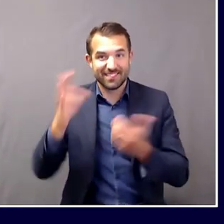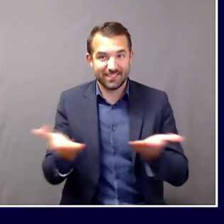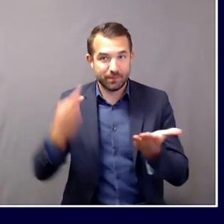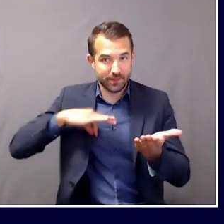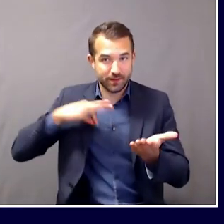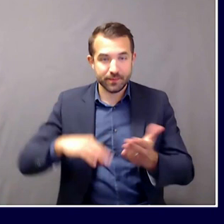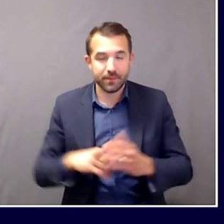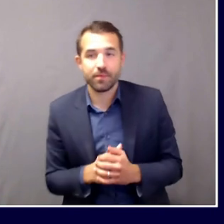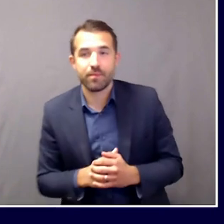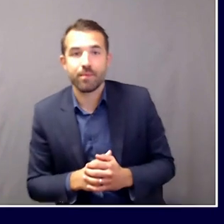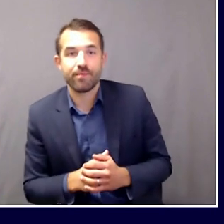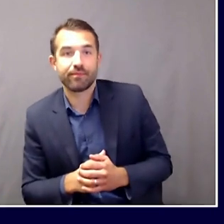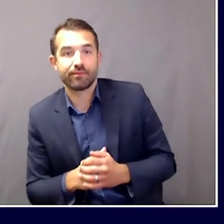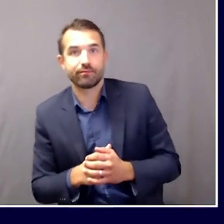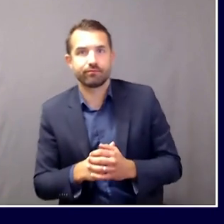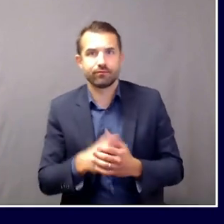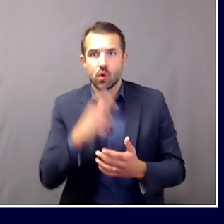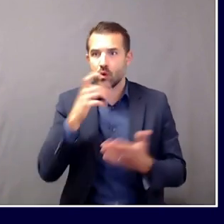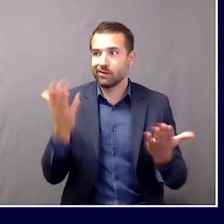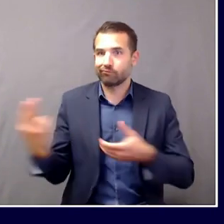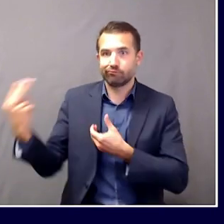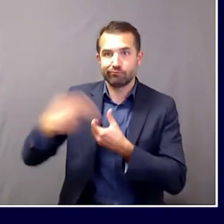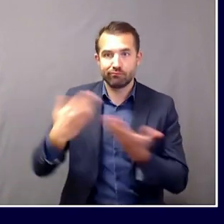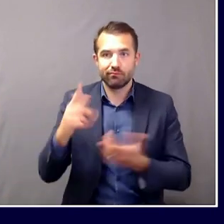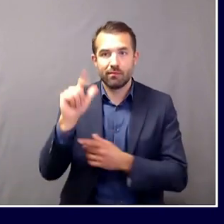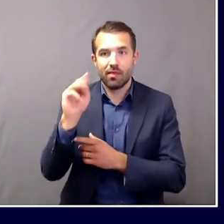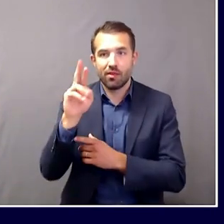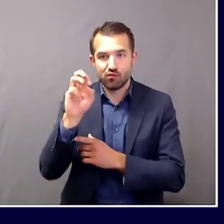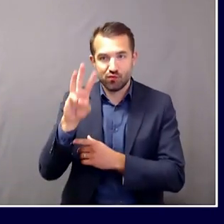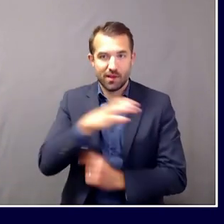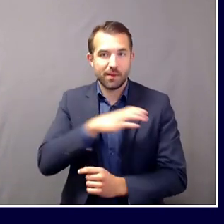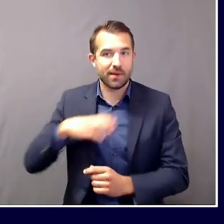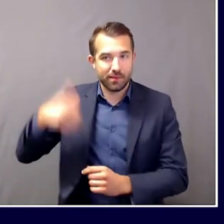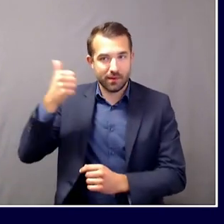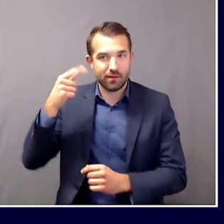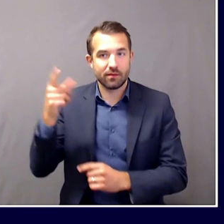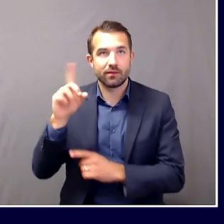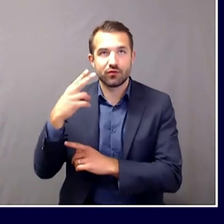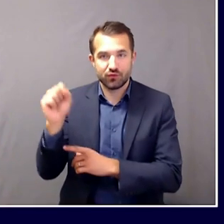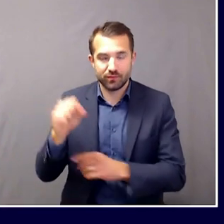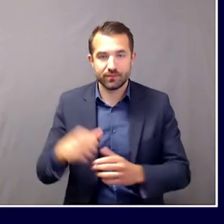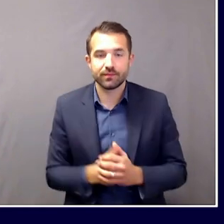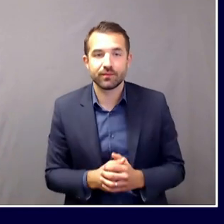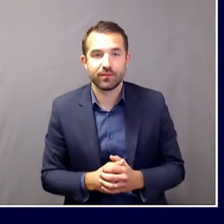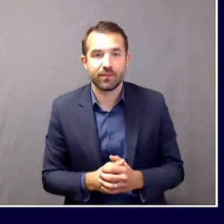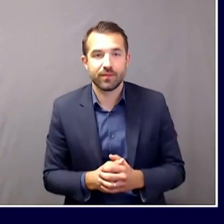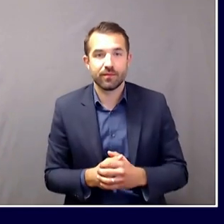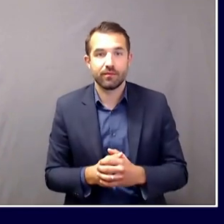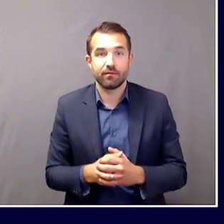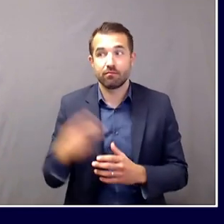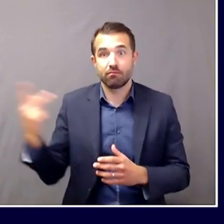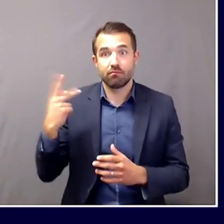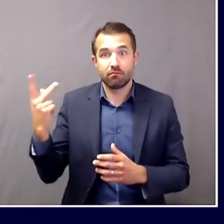I'm joined this afternoon by Commissioner Jean Lambrew from Maine's Department of Health and Human Services. Commissioner Lambrew and I are here today